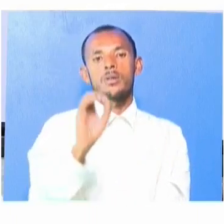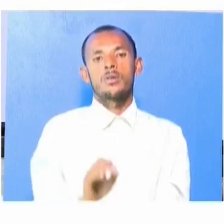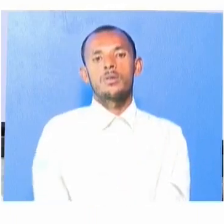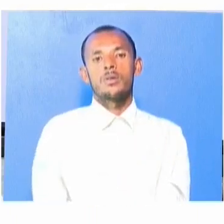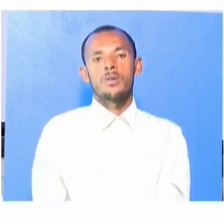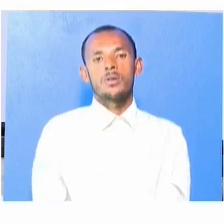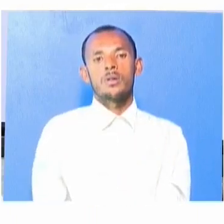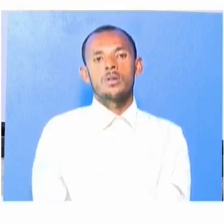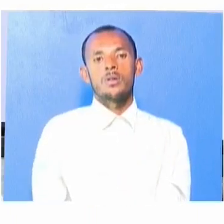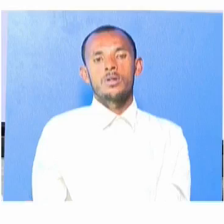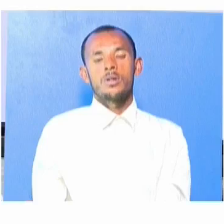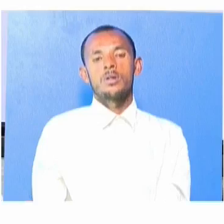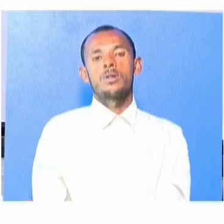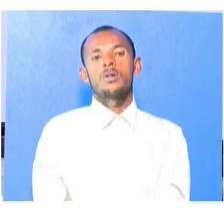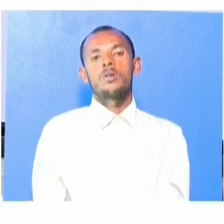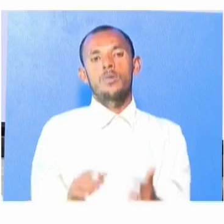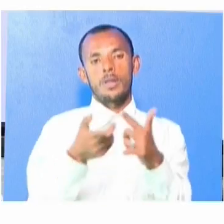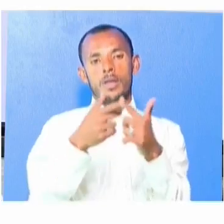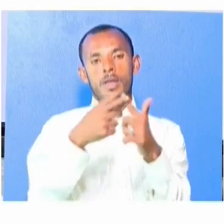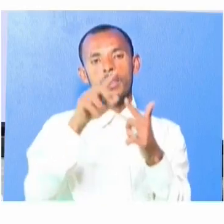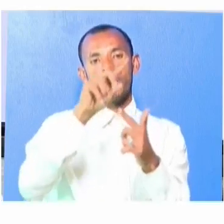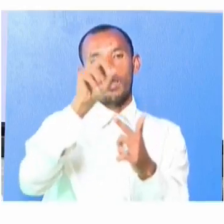second question,